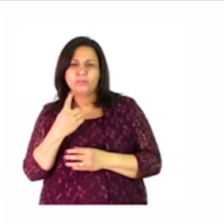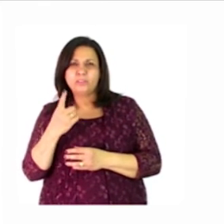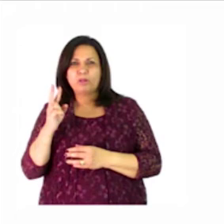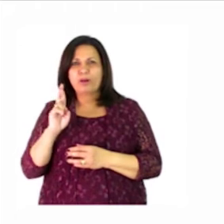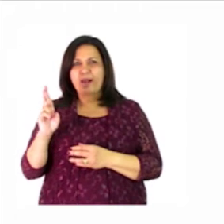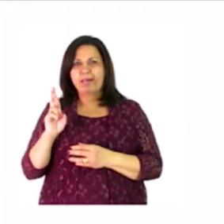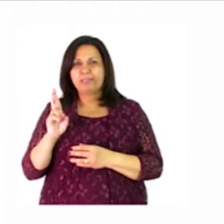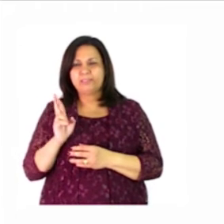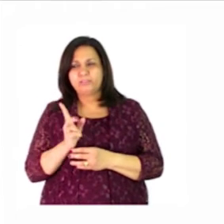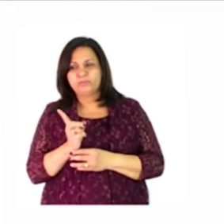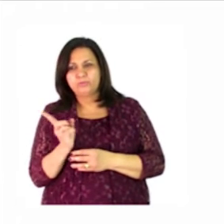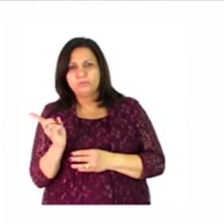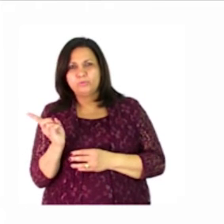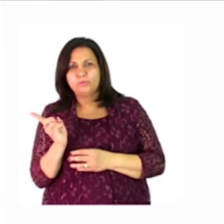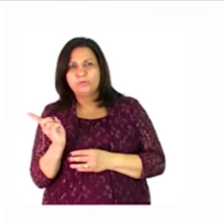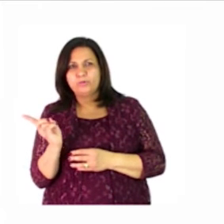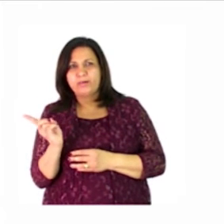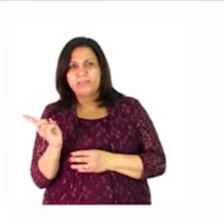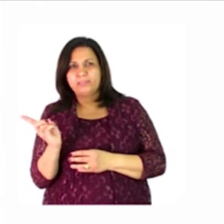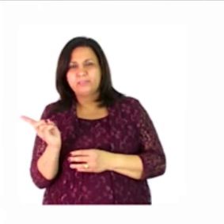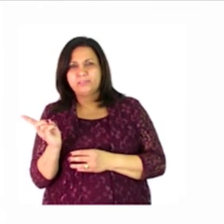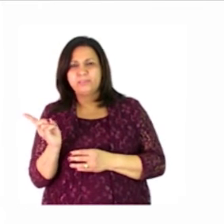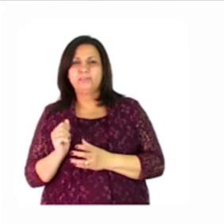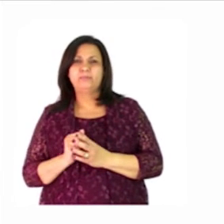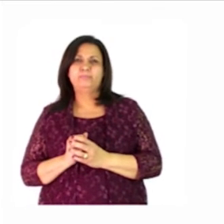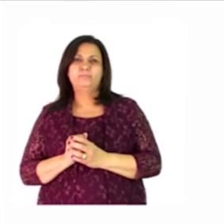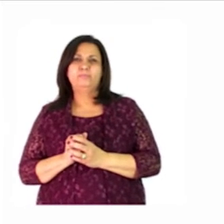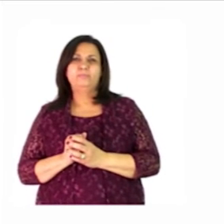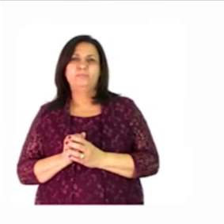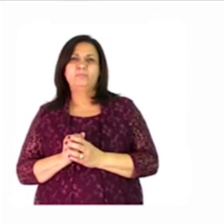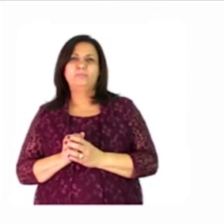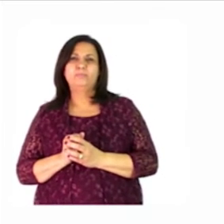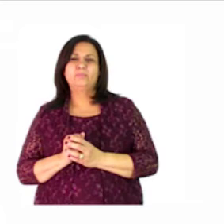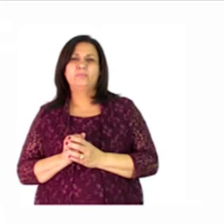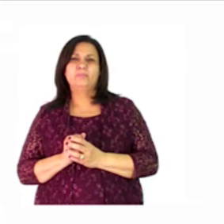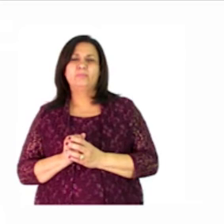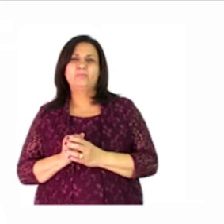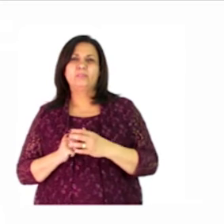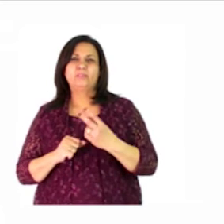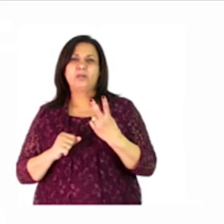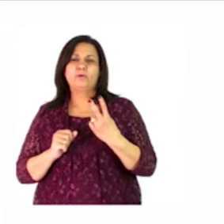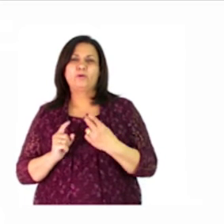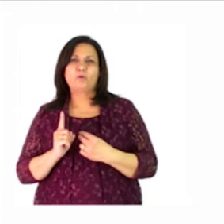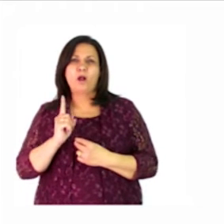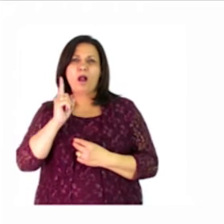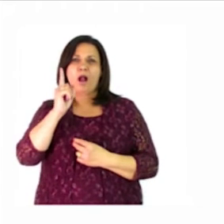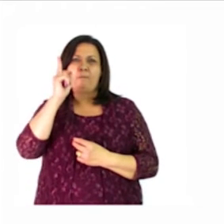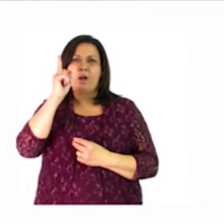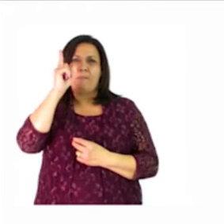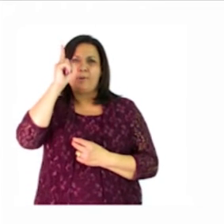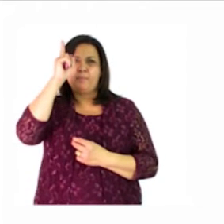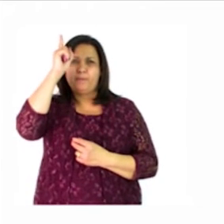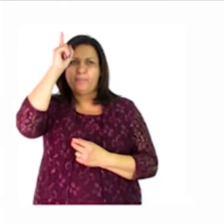right direction is pointing to the right. The second arrow is